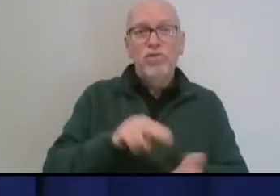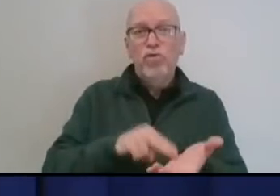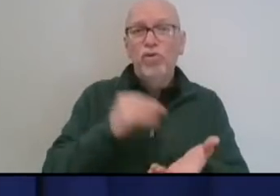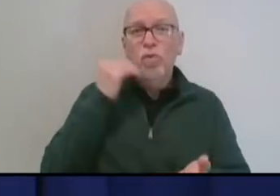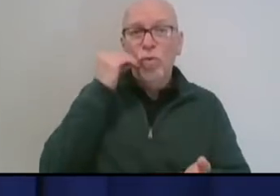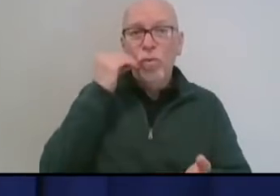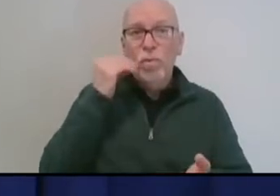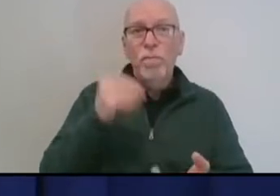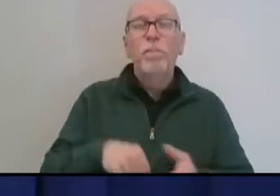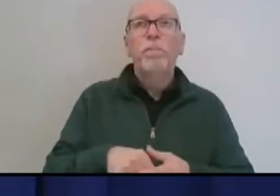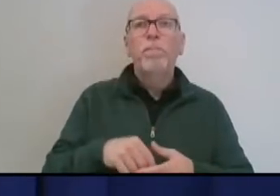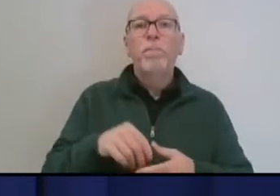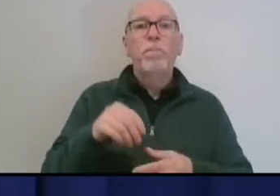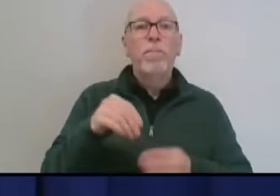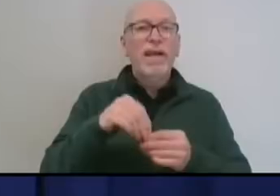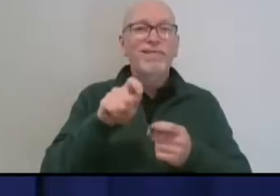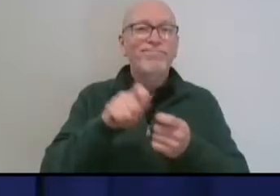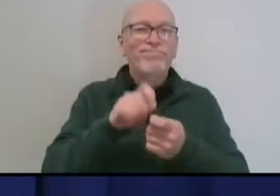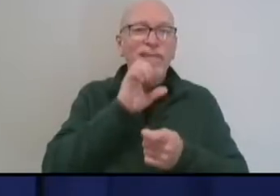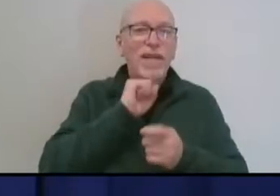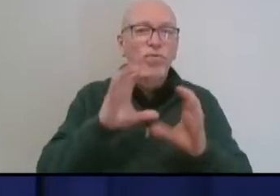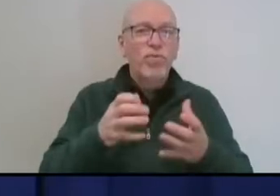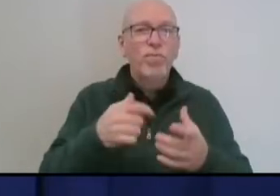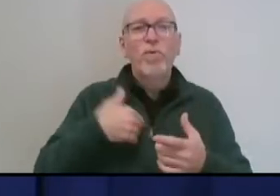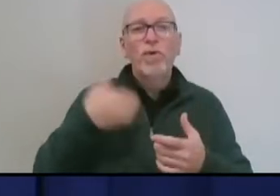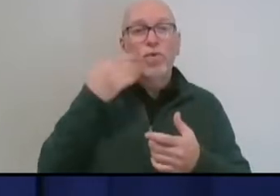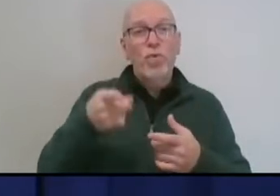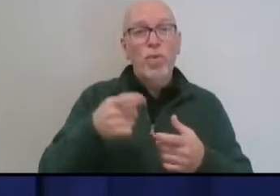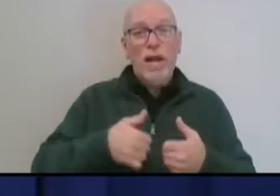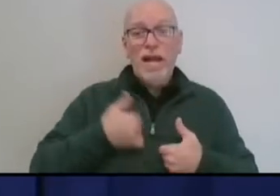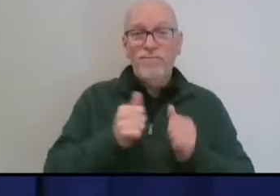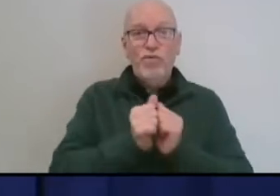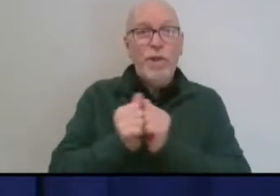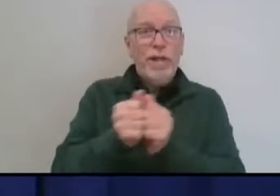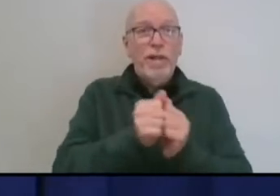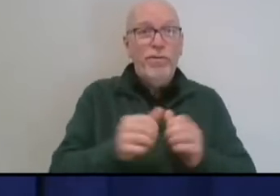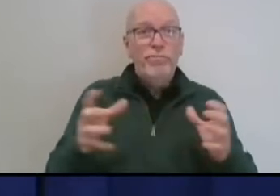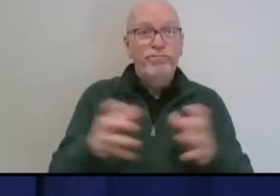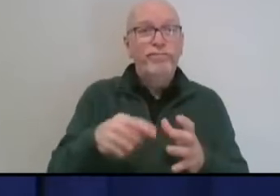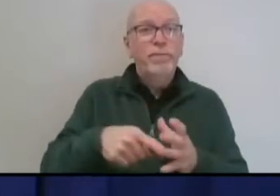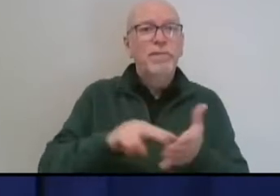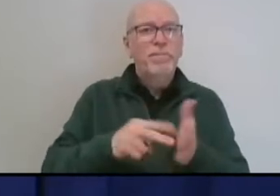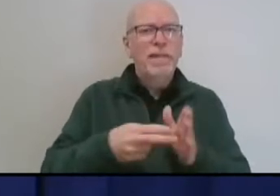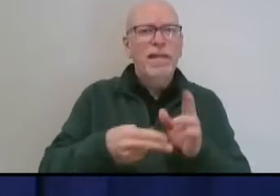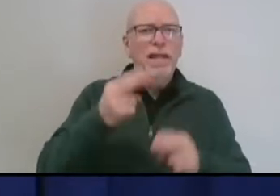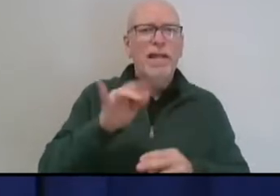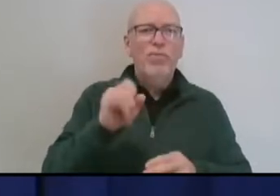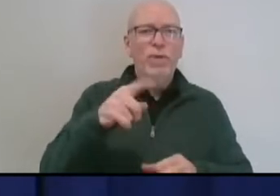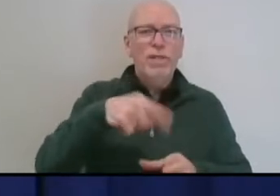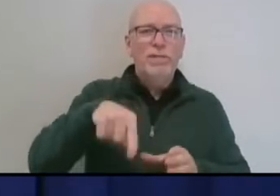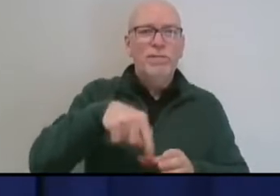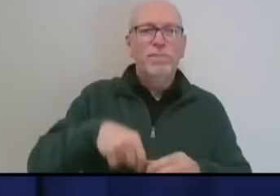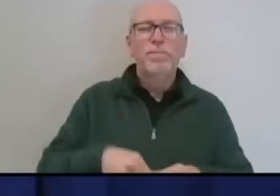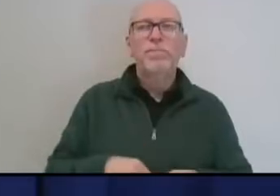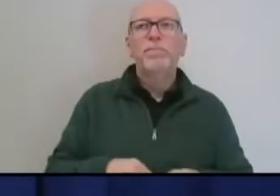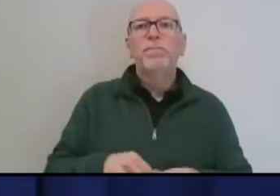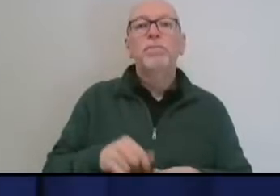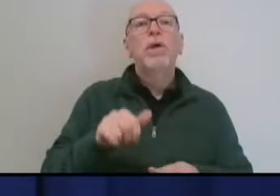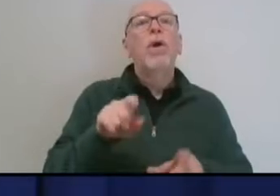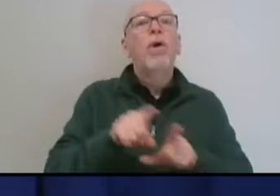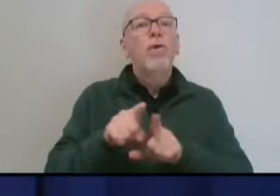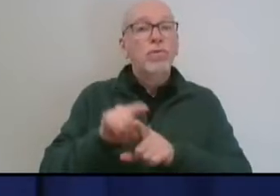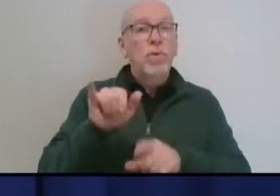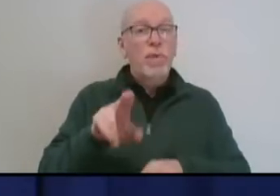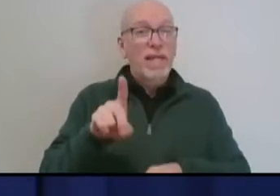in particular age groups, and we know the congregate living definitely put individuals at risk. The other thing is that Indiana